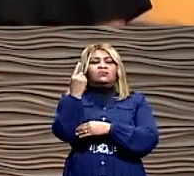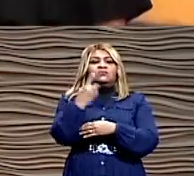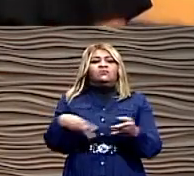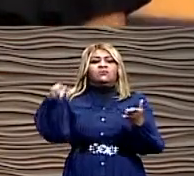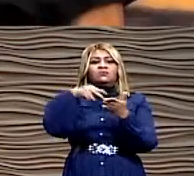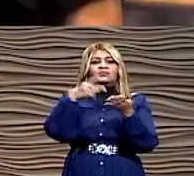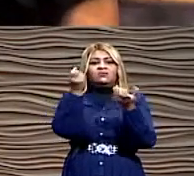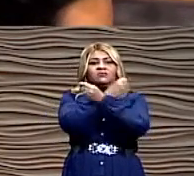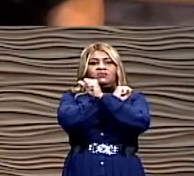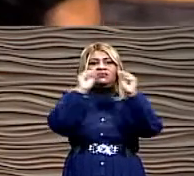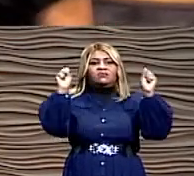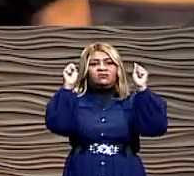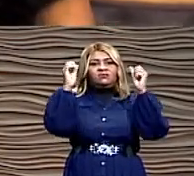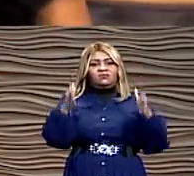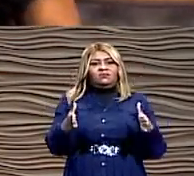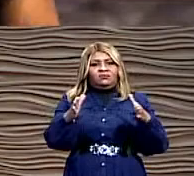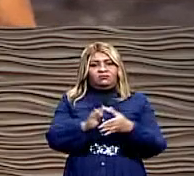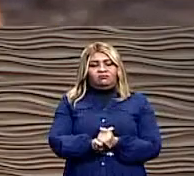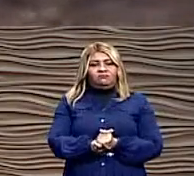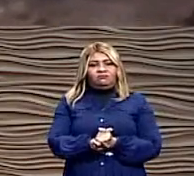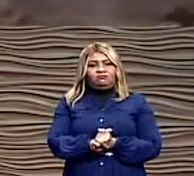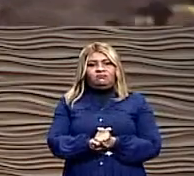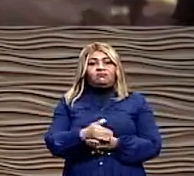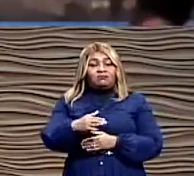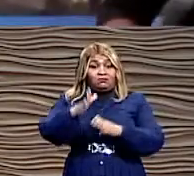Amen. Enjoy and be blessed.